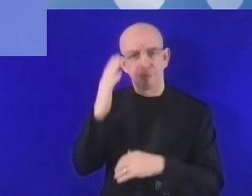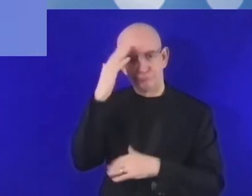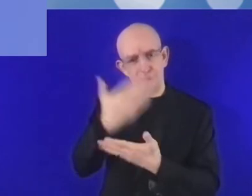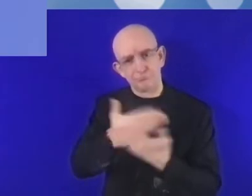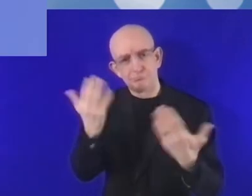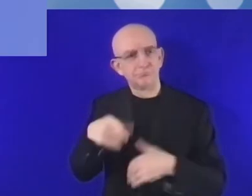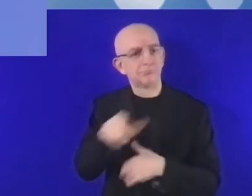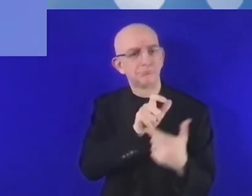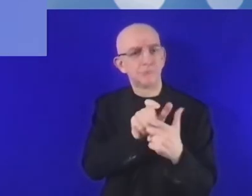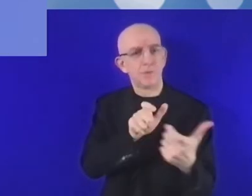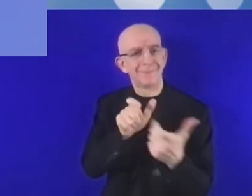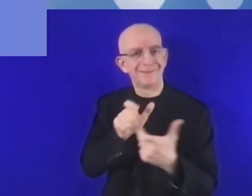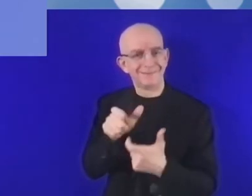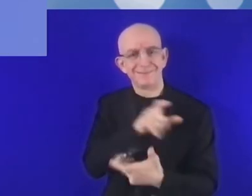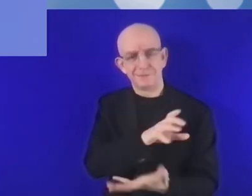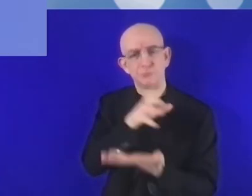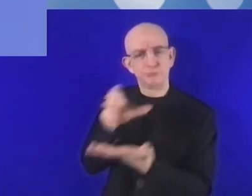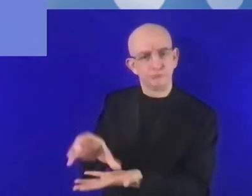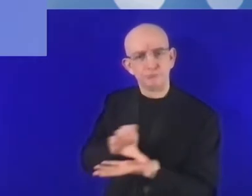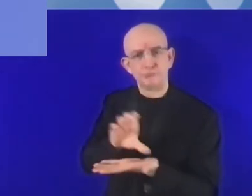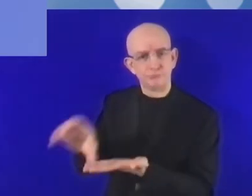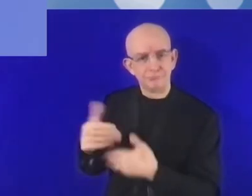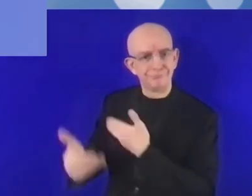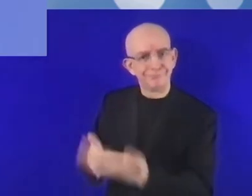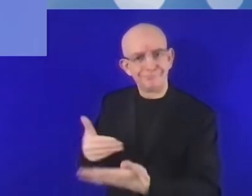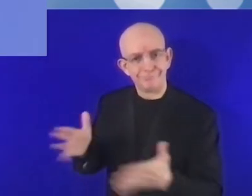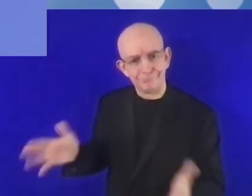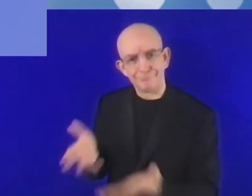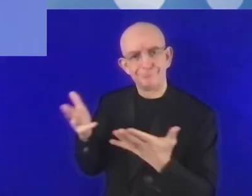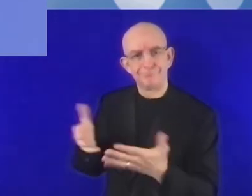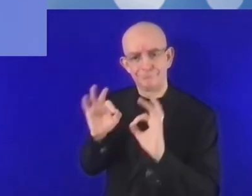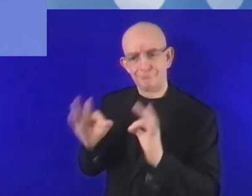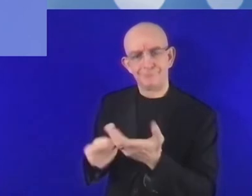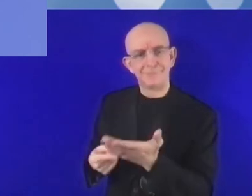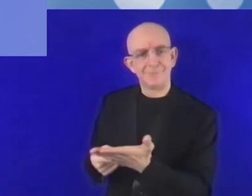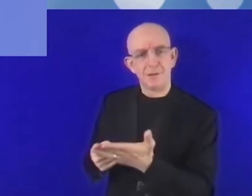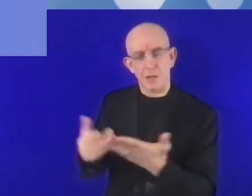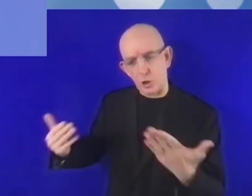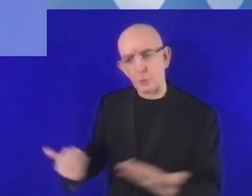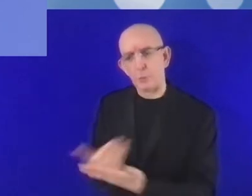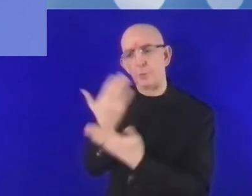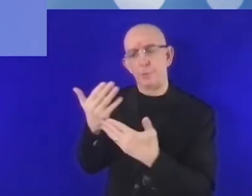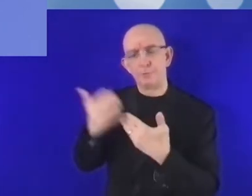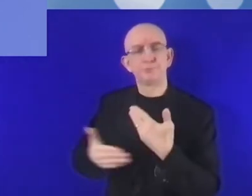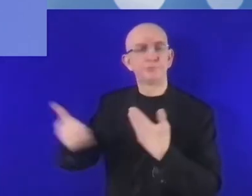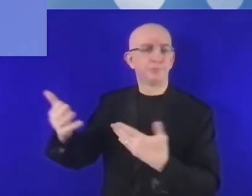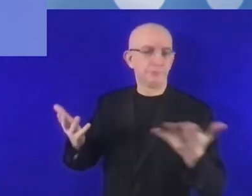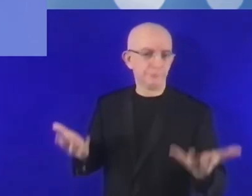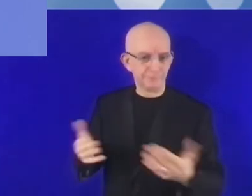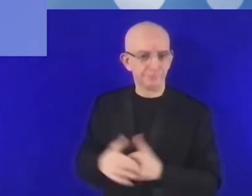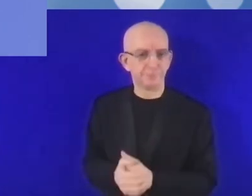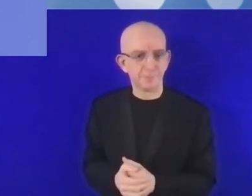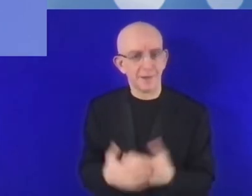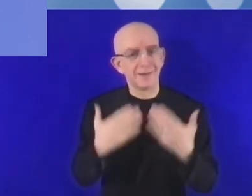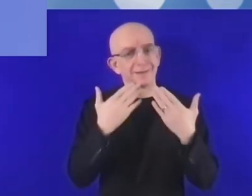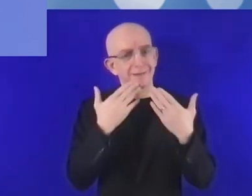yes thank you very much for this perspective and now i would like to to ask miss maria francesca's pathologiano for